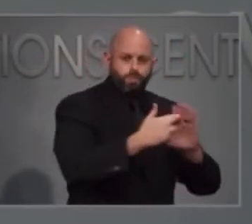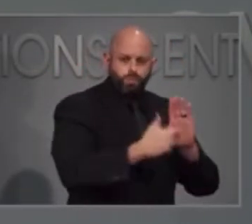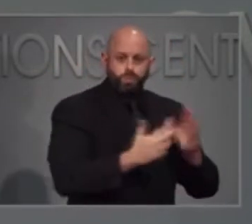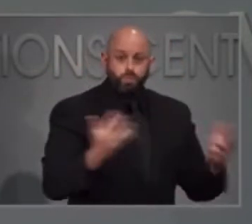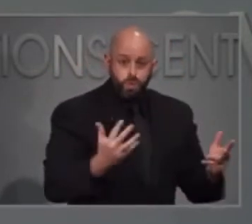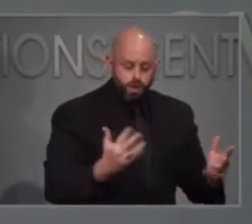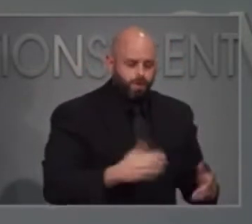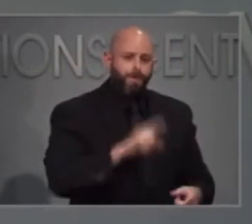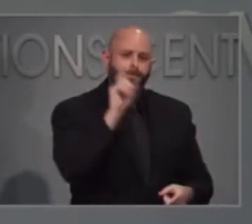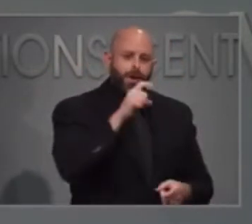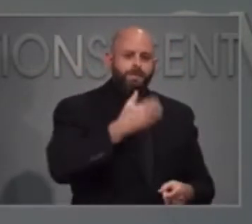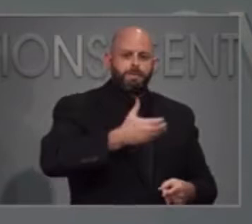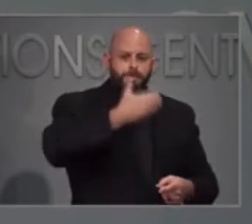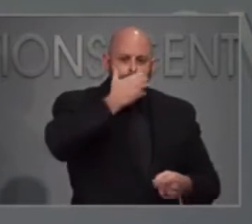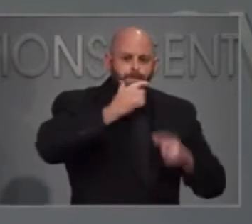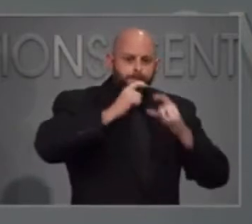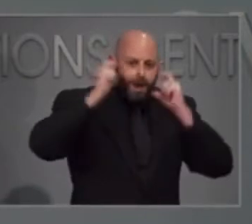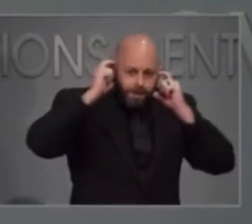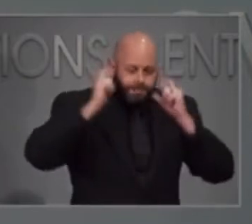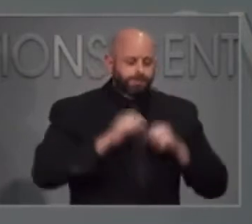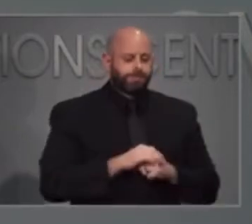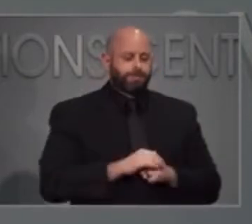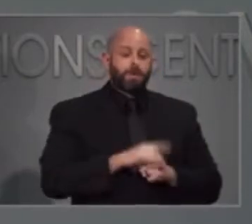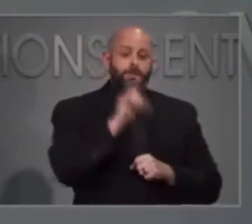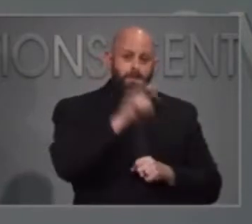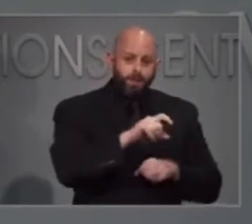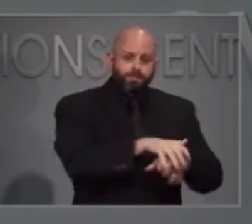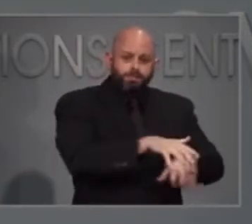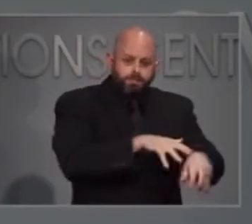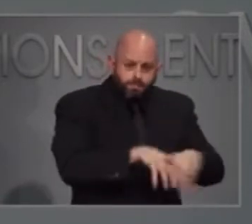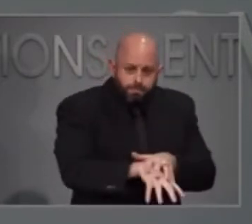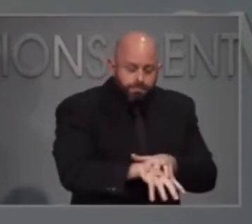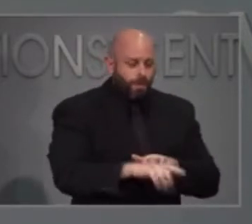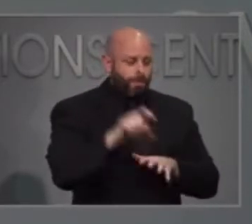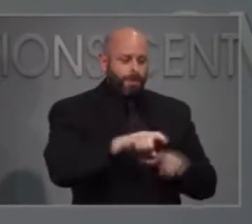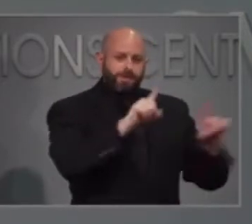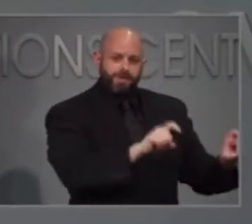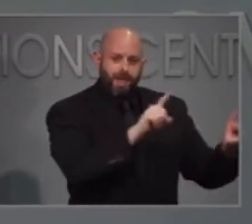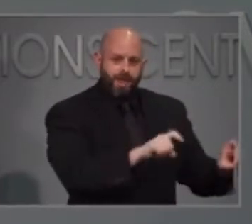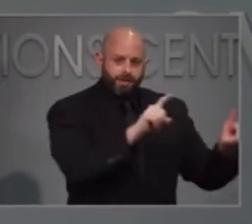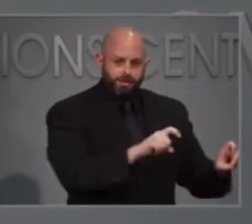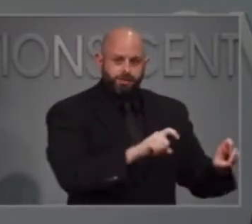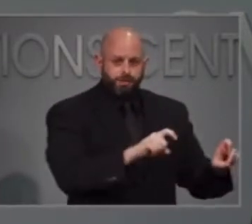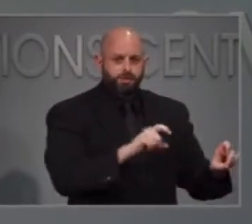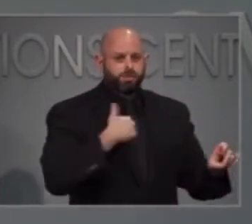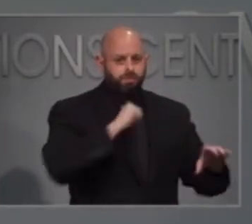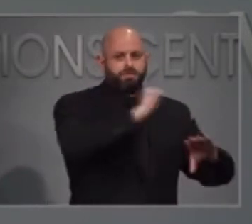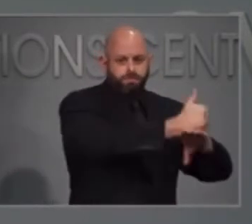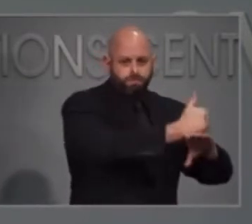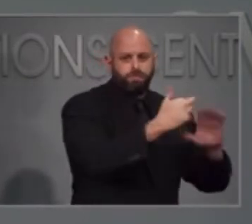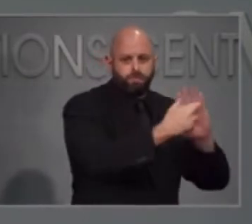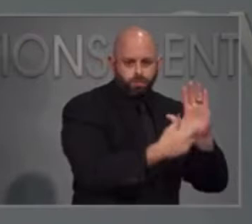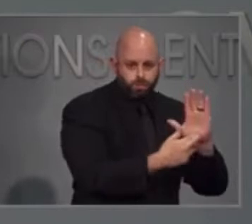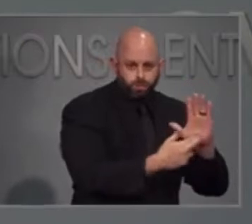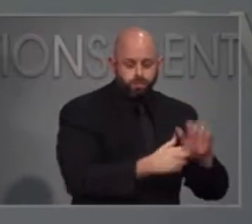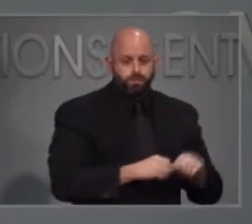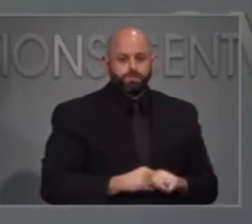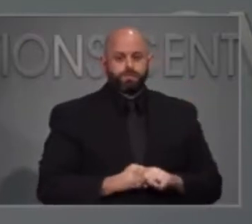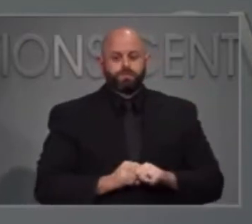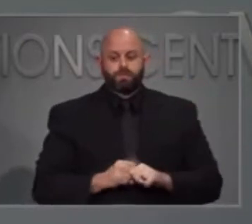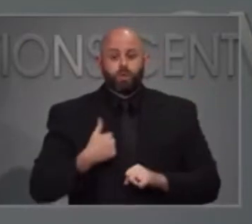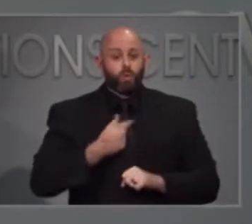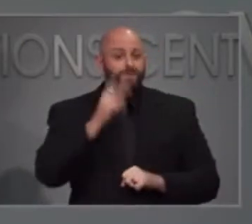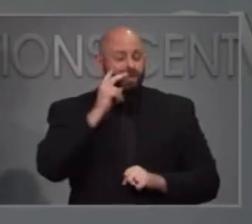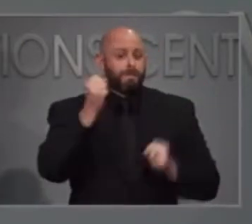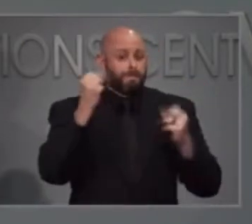doing testing. As we have seen in other nursing home settings, this virus is very contagious and moves quickly, and